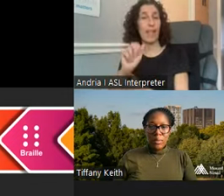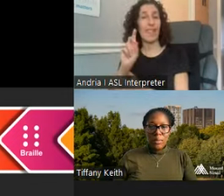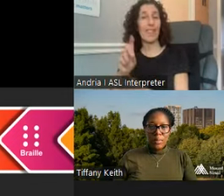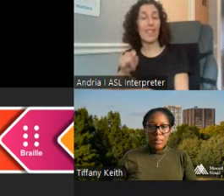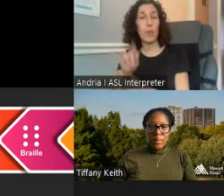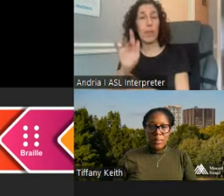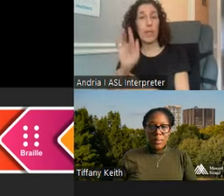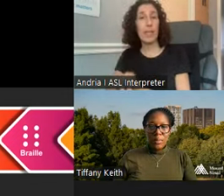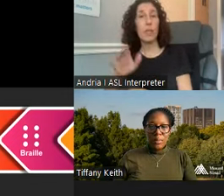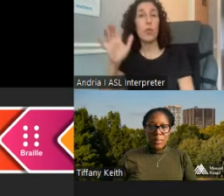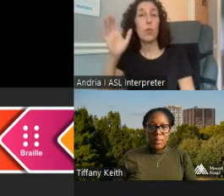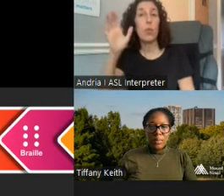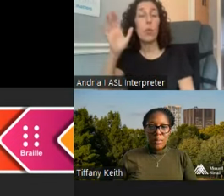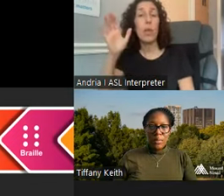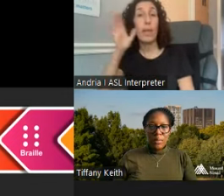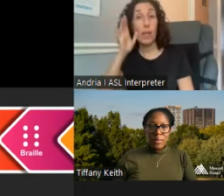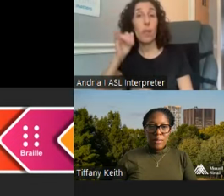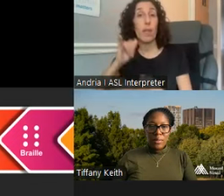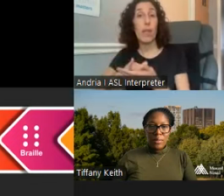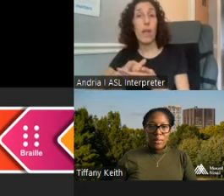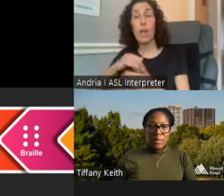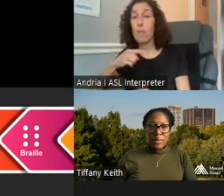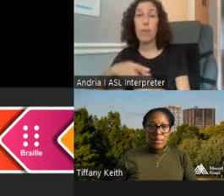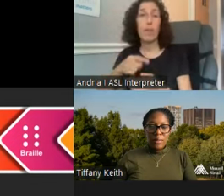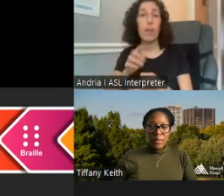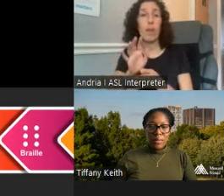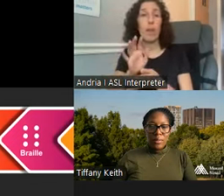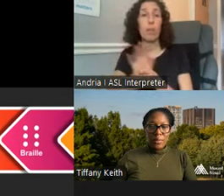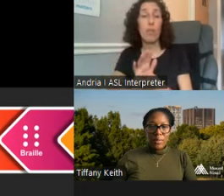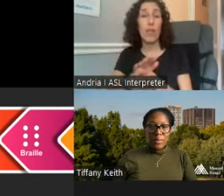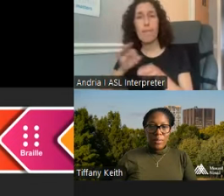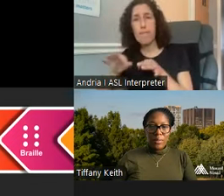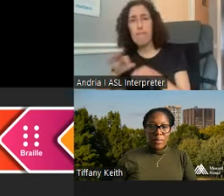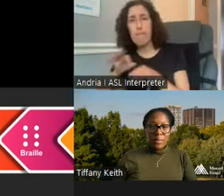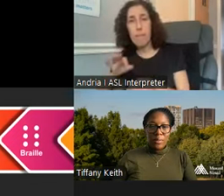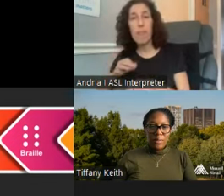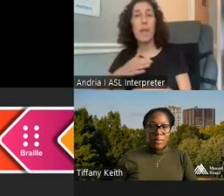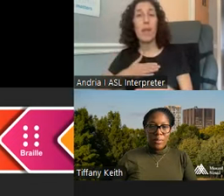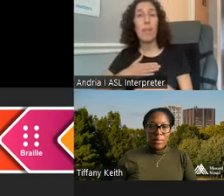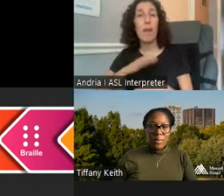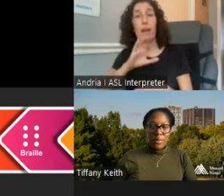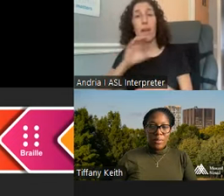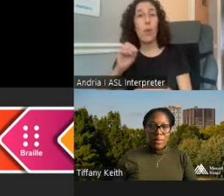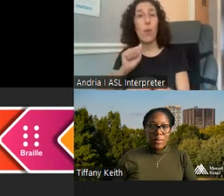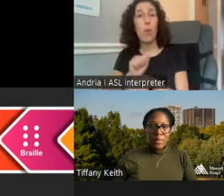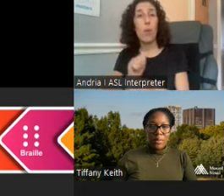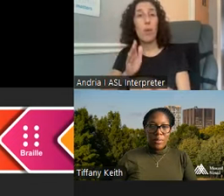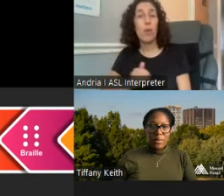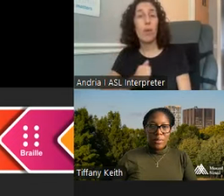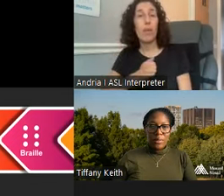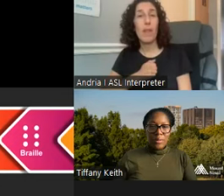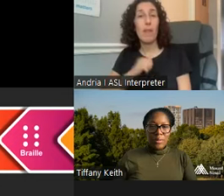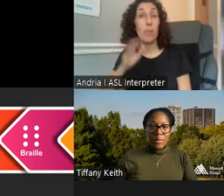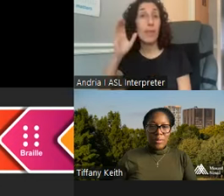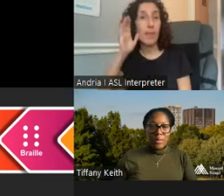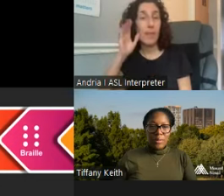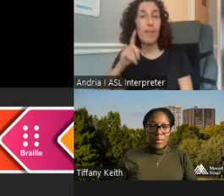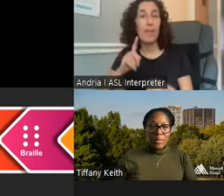Things with audio description on, even though he wasn't blind, because he liked to be able to just go around his house and do his chores